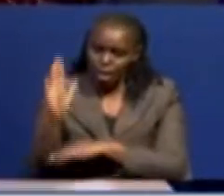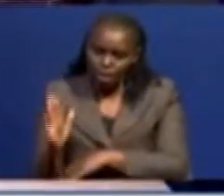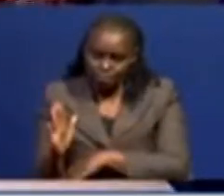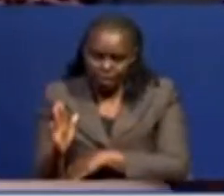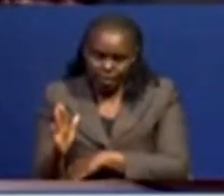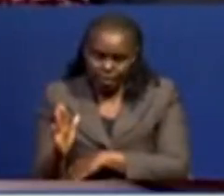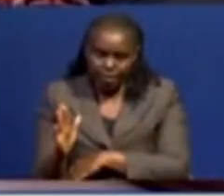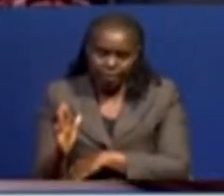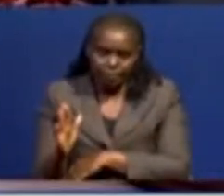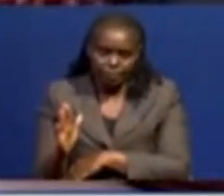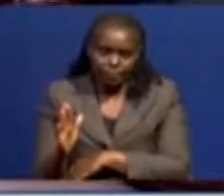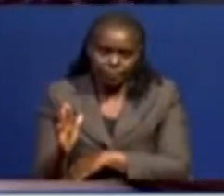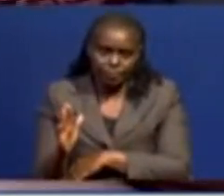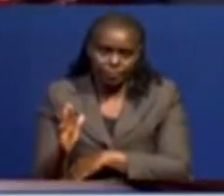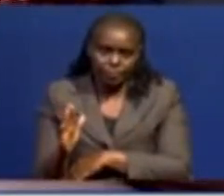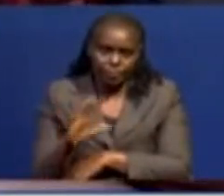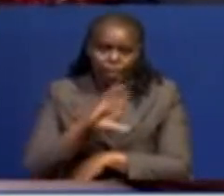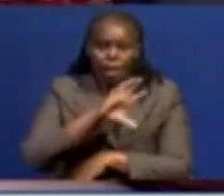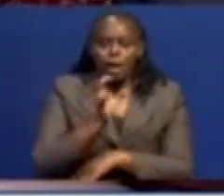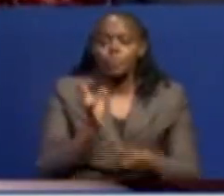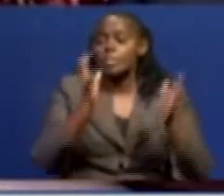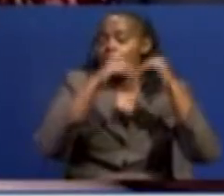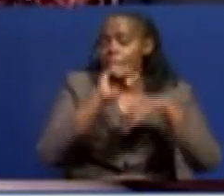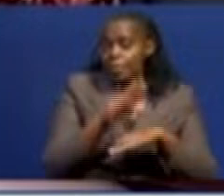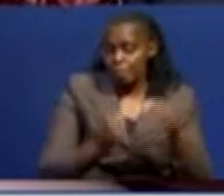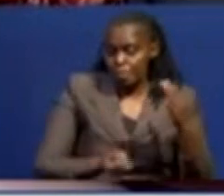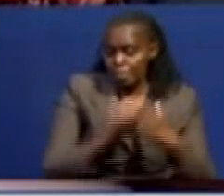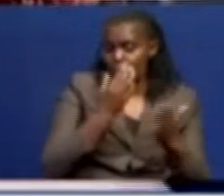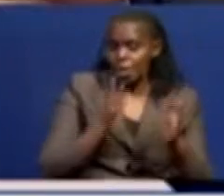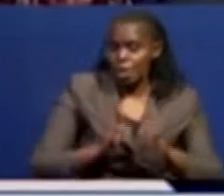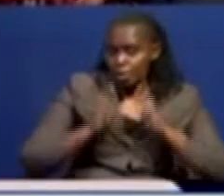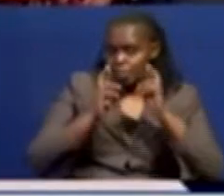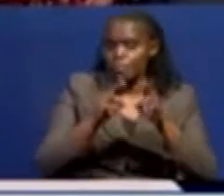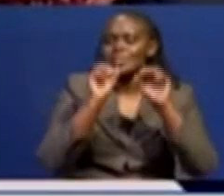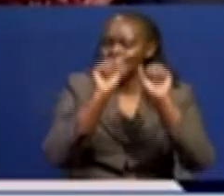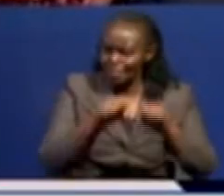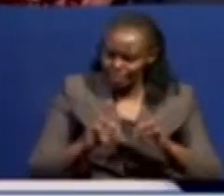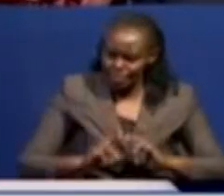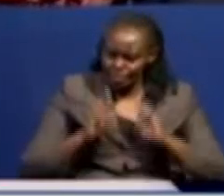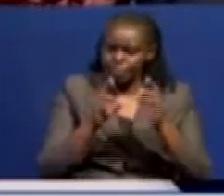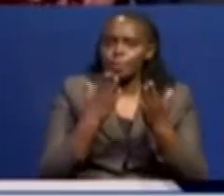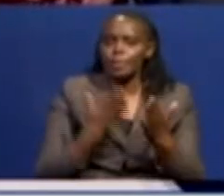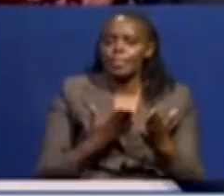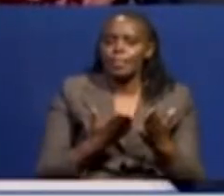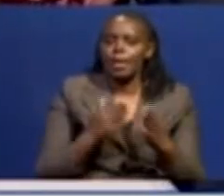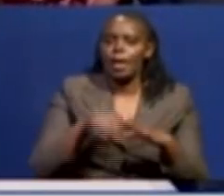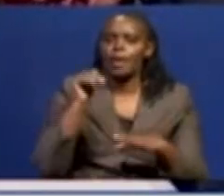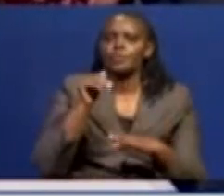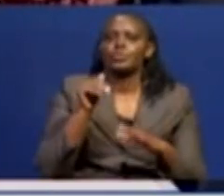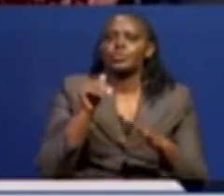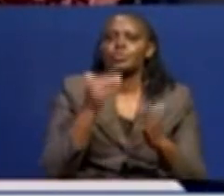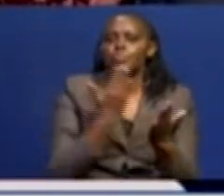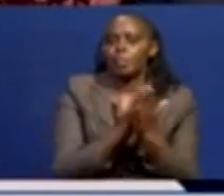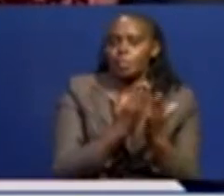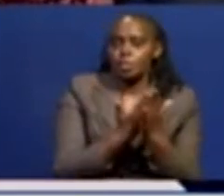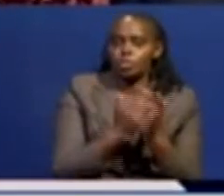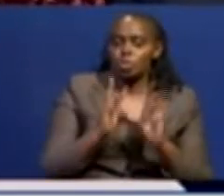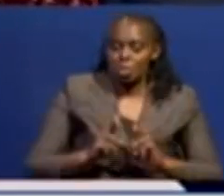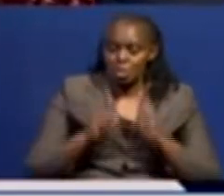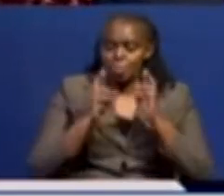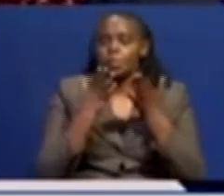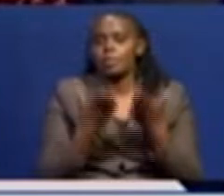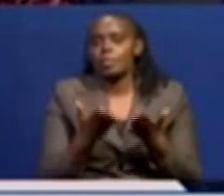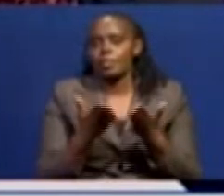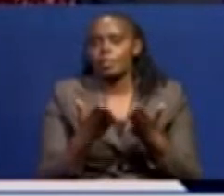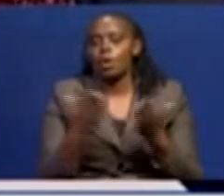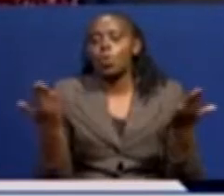to the governor. Did the County Assembly generate a report? Yes. Emanating from that particular